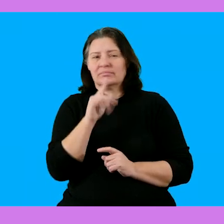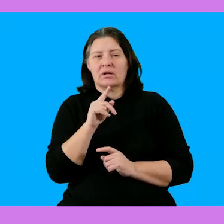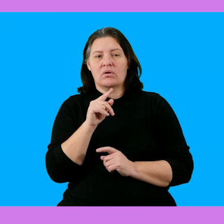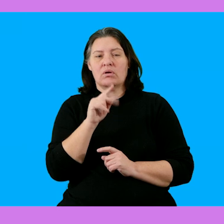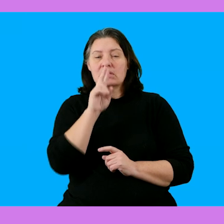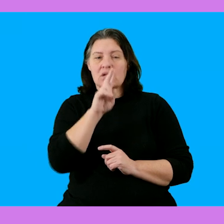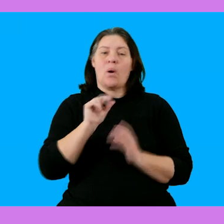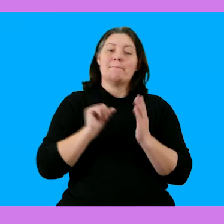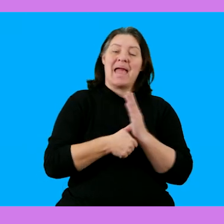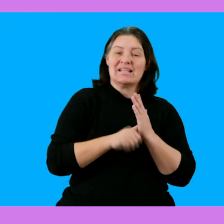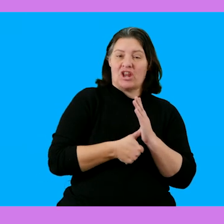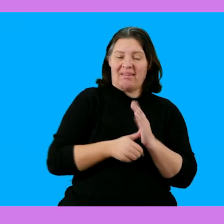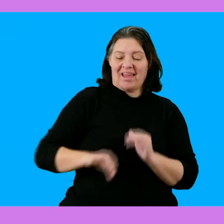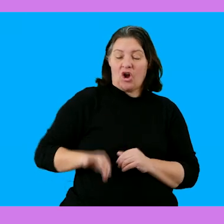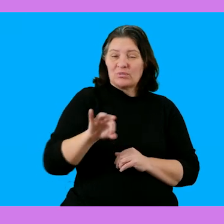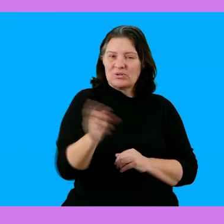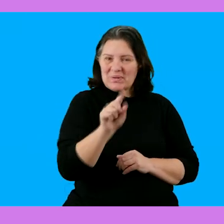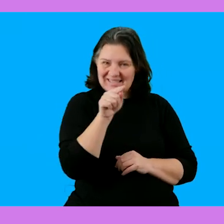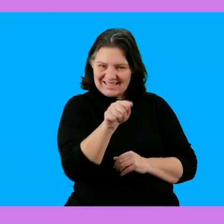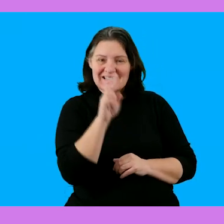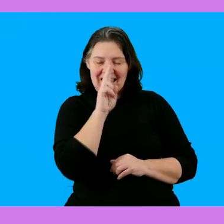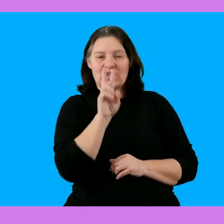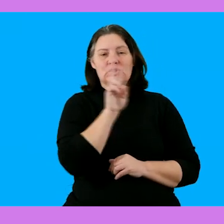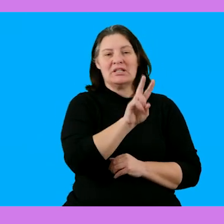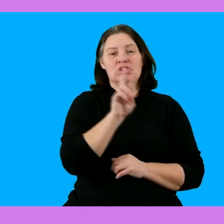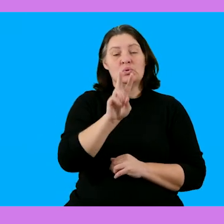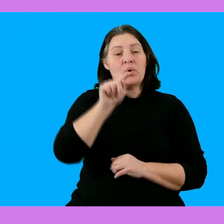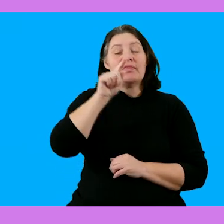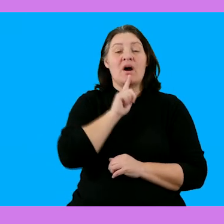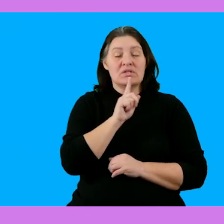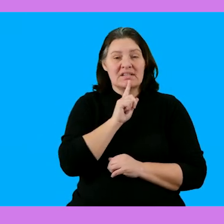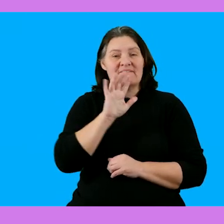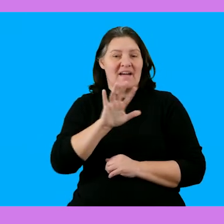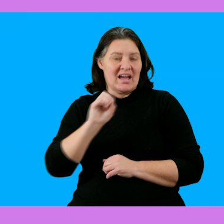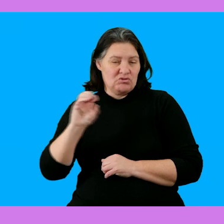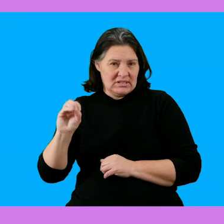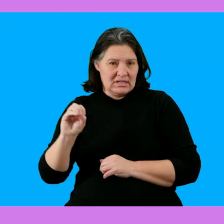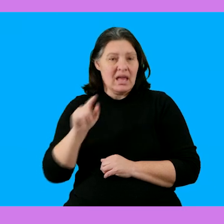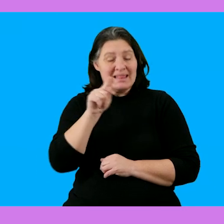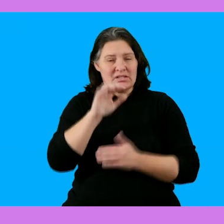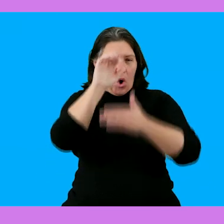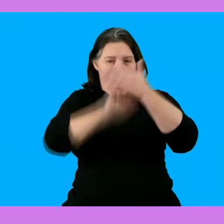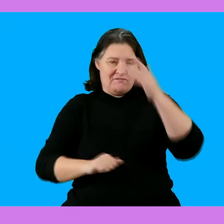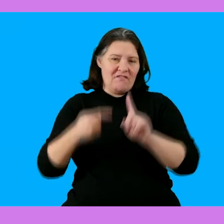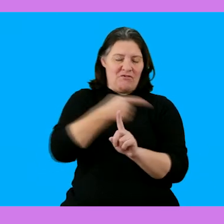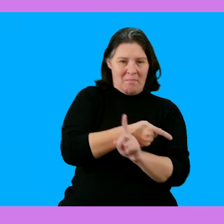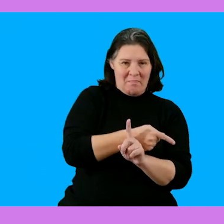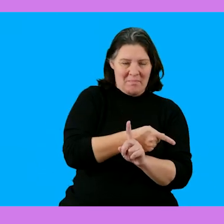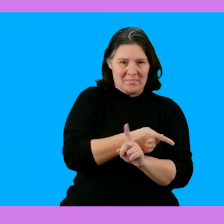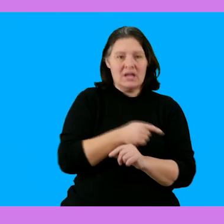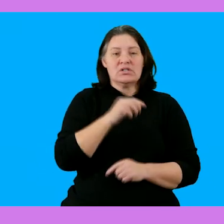taxable income, there we go. Your pension fund contribution, here we can see 22,500. So that must now be deducted,